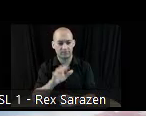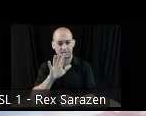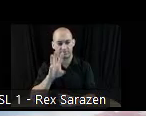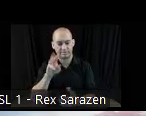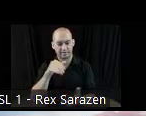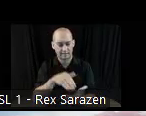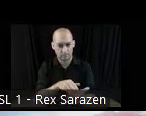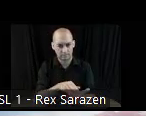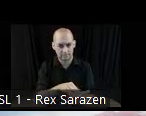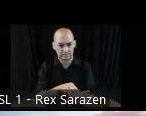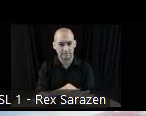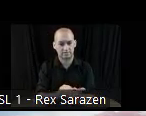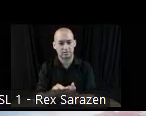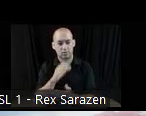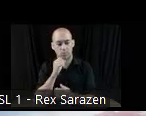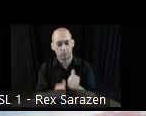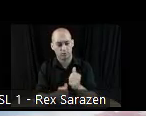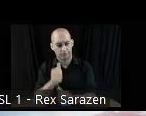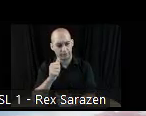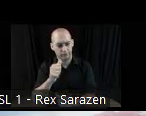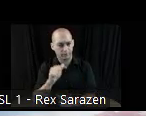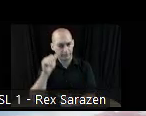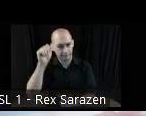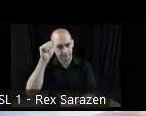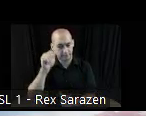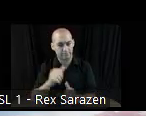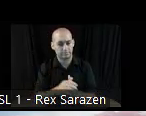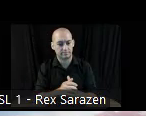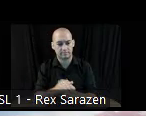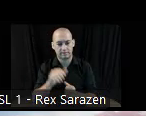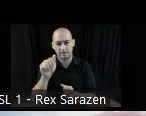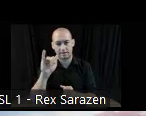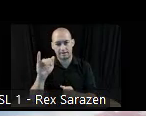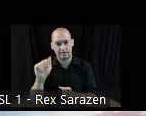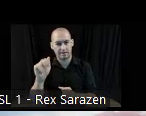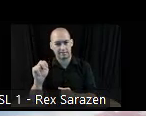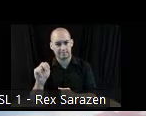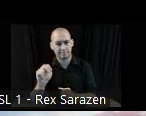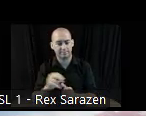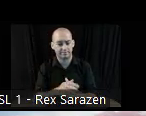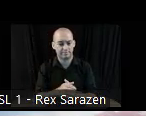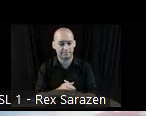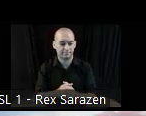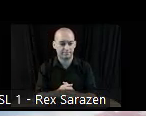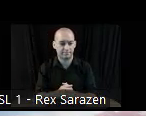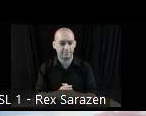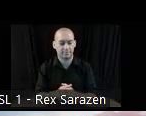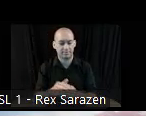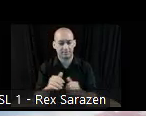56,607 older adults, AIN older adults in California, and then followed by the rest of the